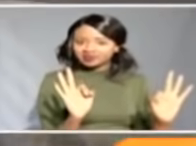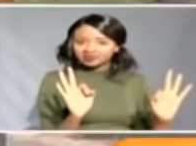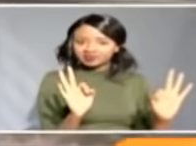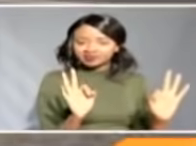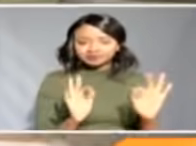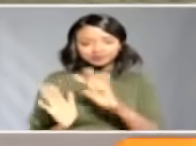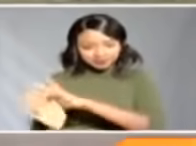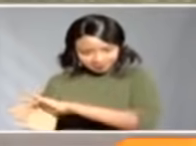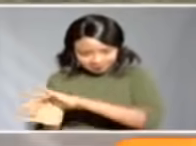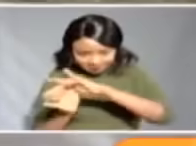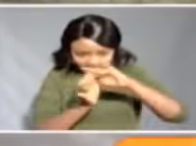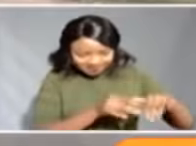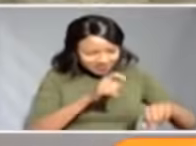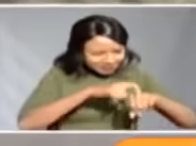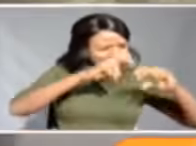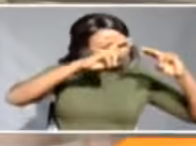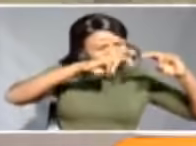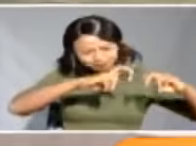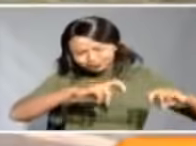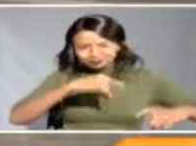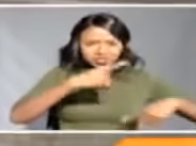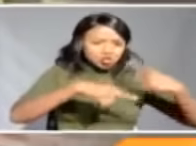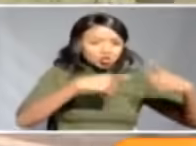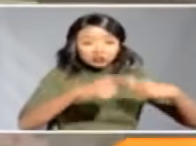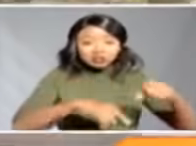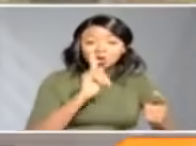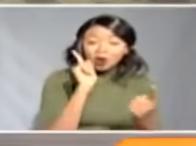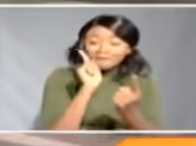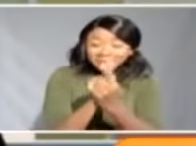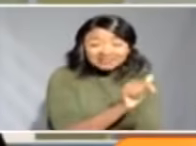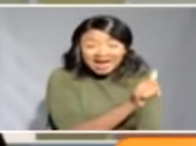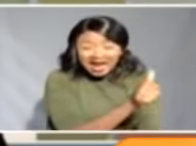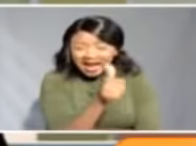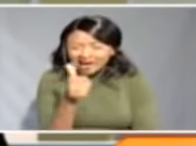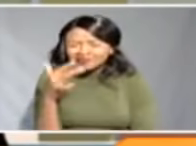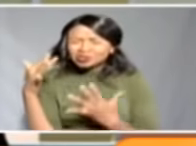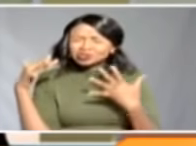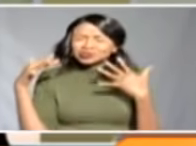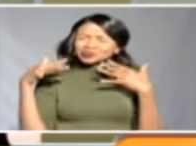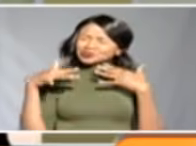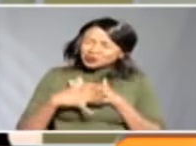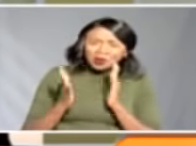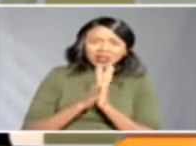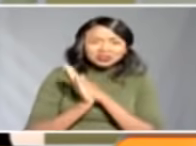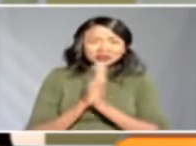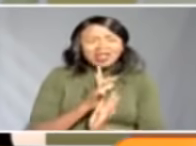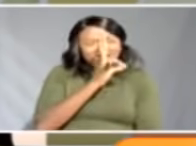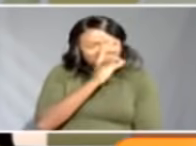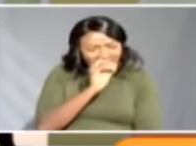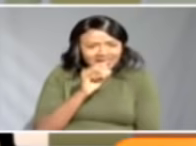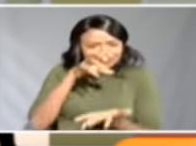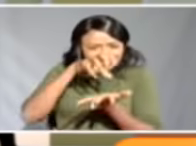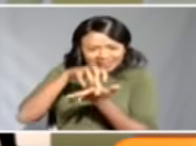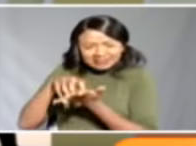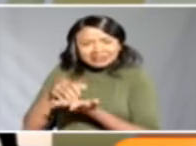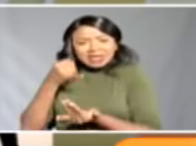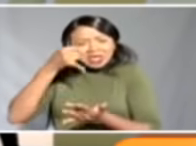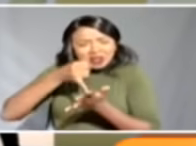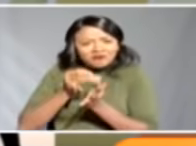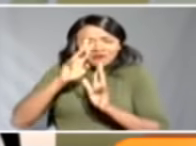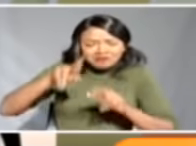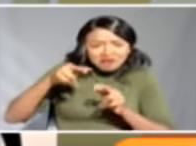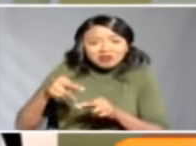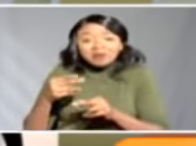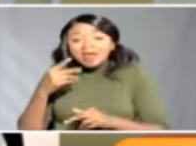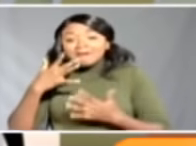As we continued with our investigations, we came across shocking revelations. More than 30 cases of defilement involving religious